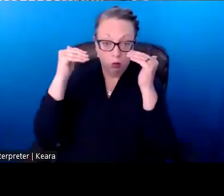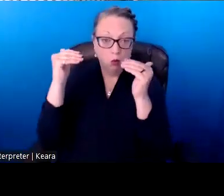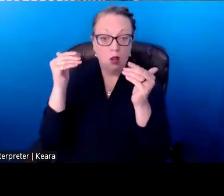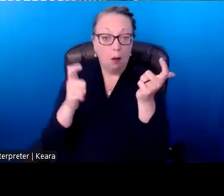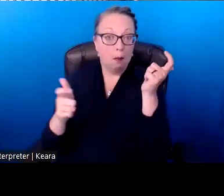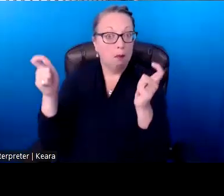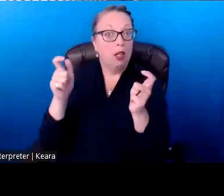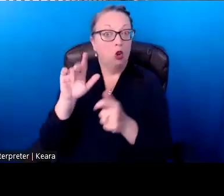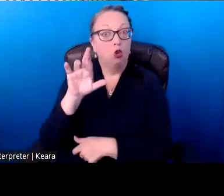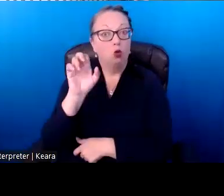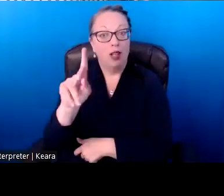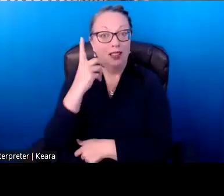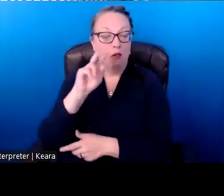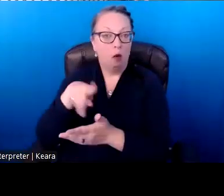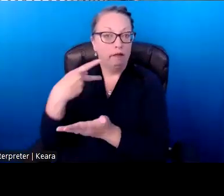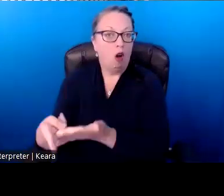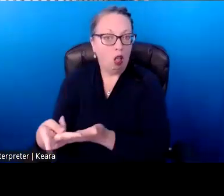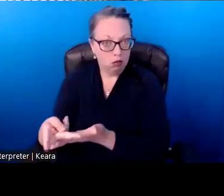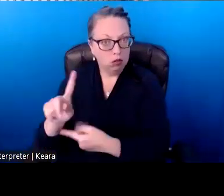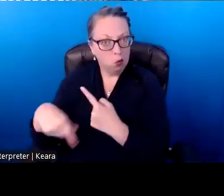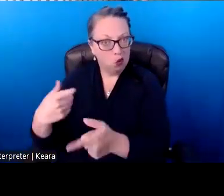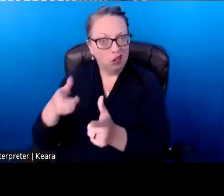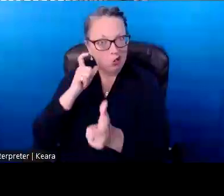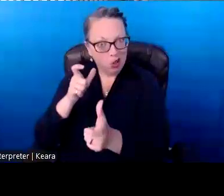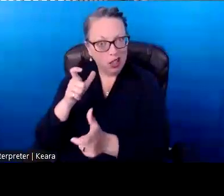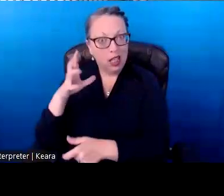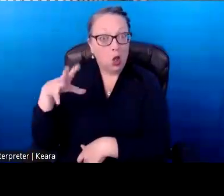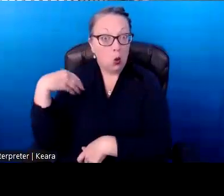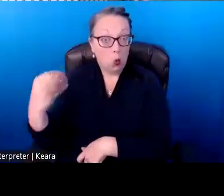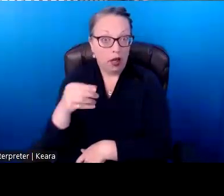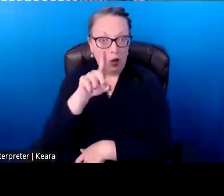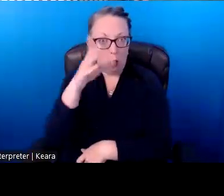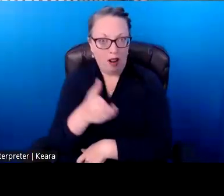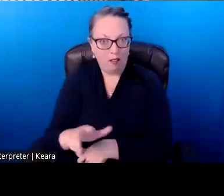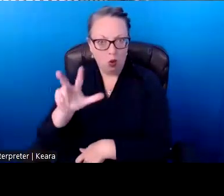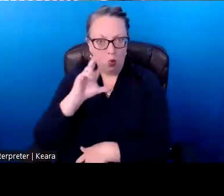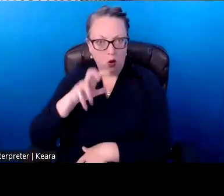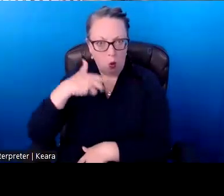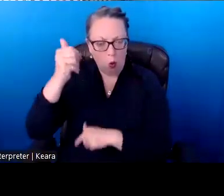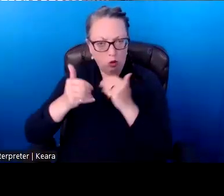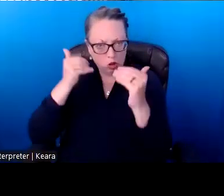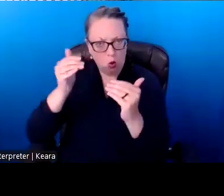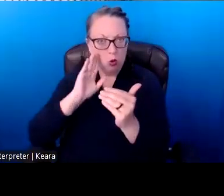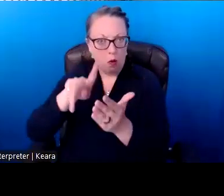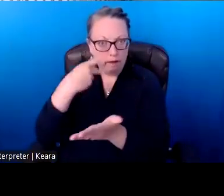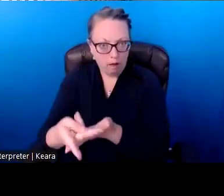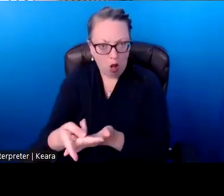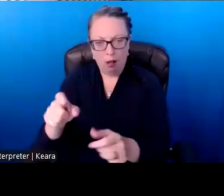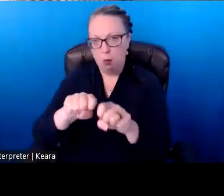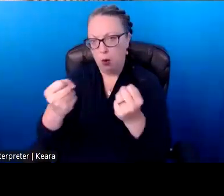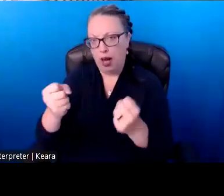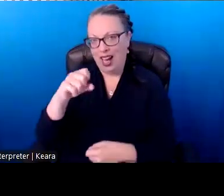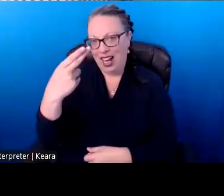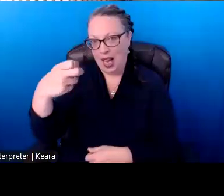of falls when they drink? In Oregon, 1 in 3 older adults falls and often breaks a hip